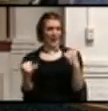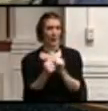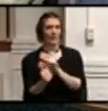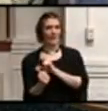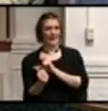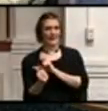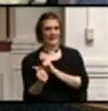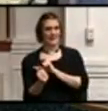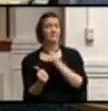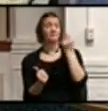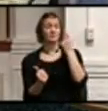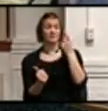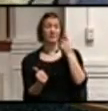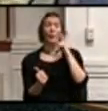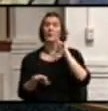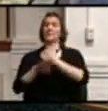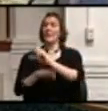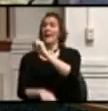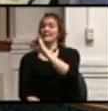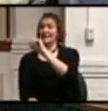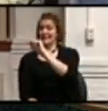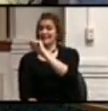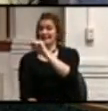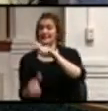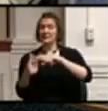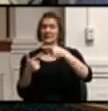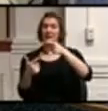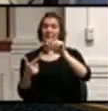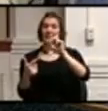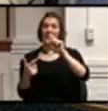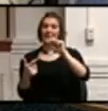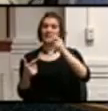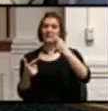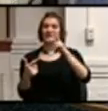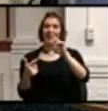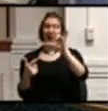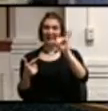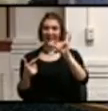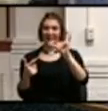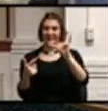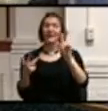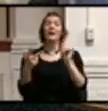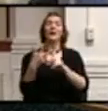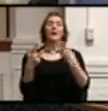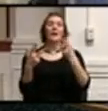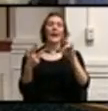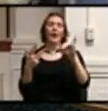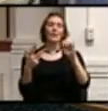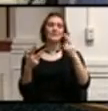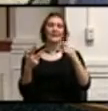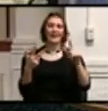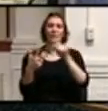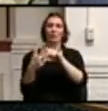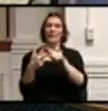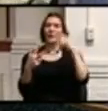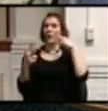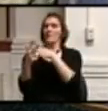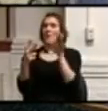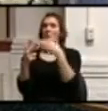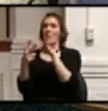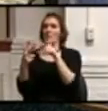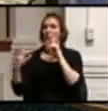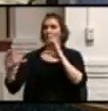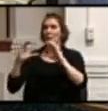will be located at SIT, at Pleasant Valley, and at Harris Hill. And if in fact we, you